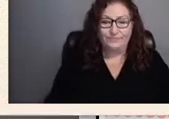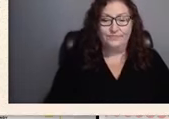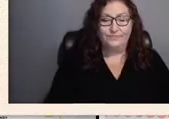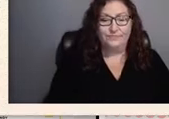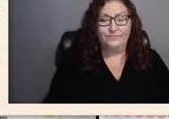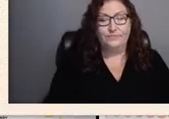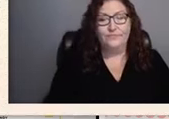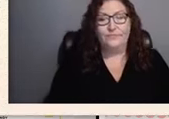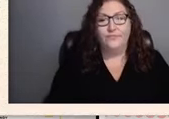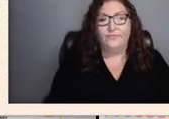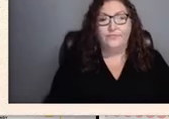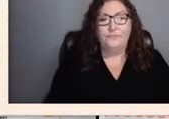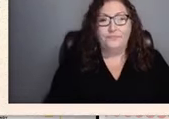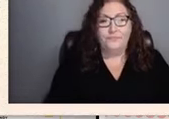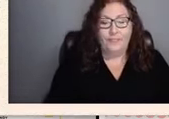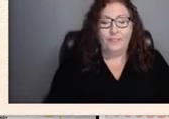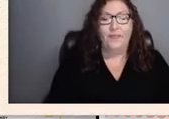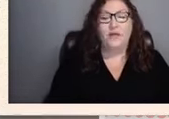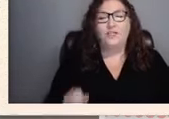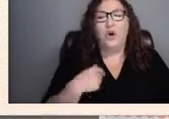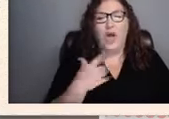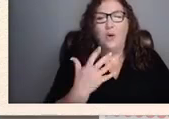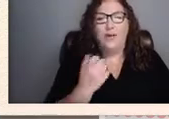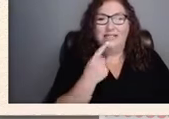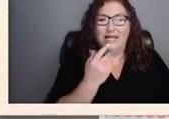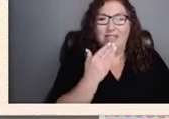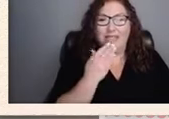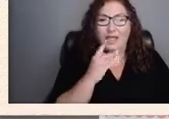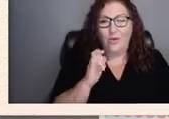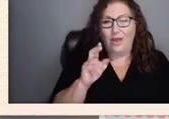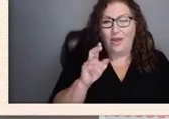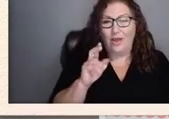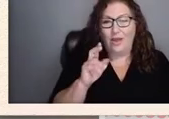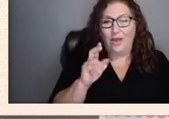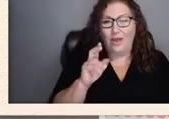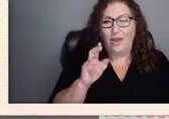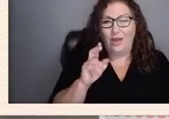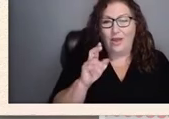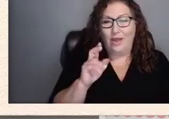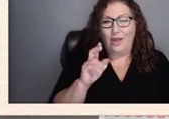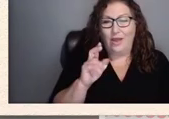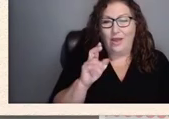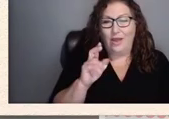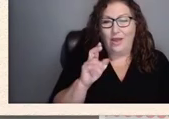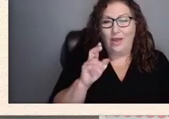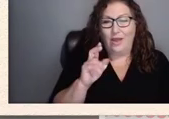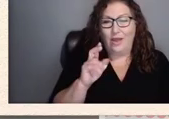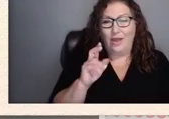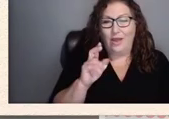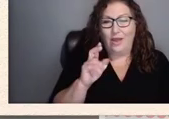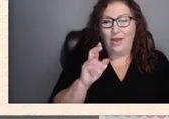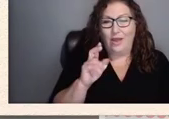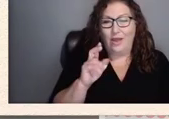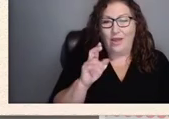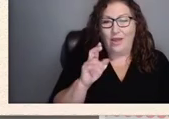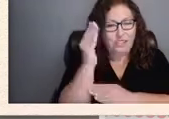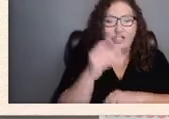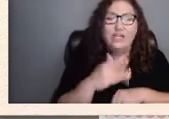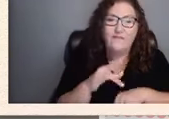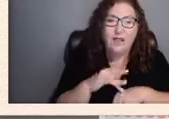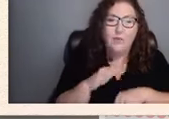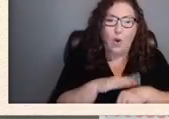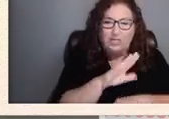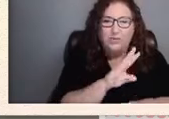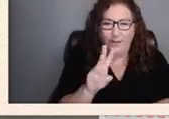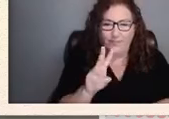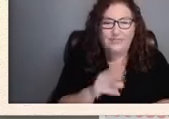you. So I just want to say thank you to Kevin Chapman for sharing that video for this presentation. It's available on his website as